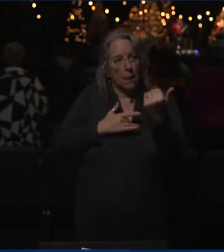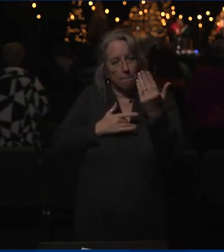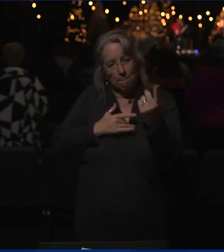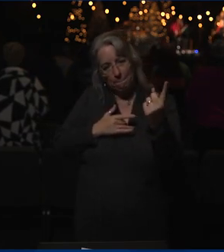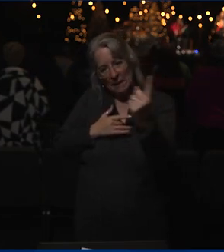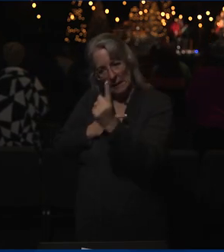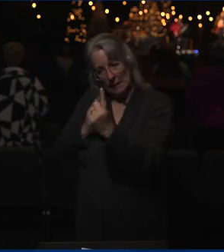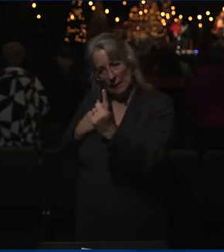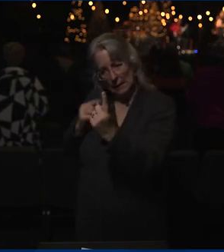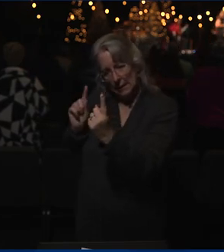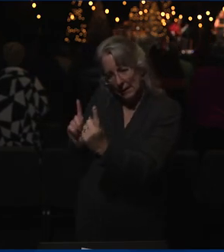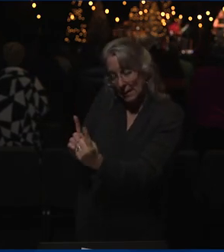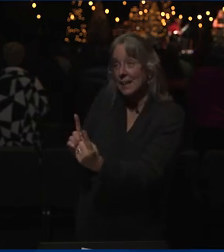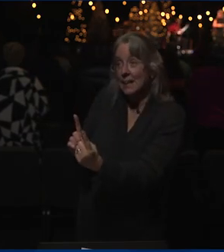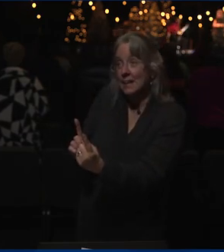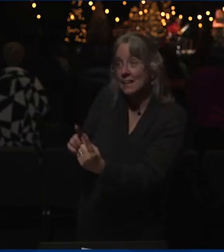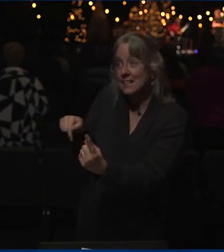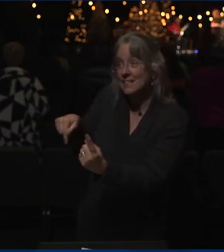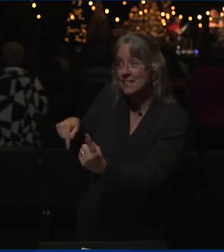just a moment.